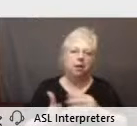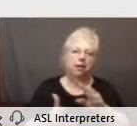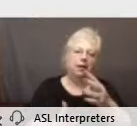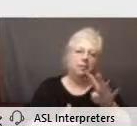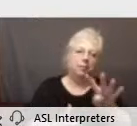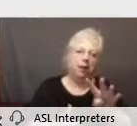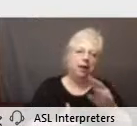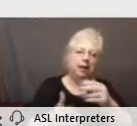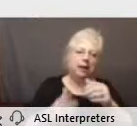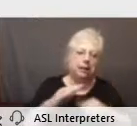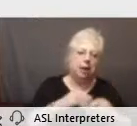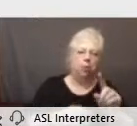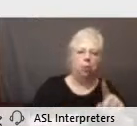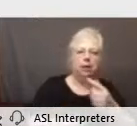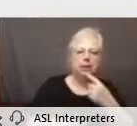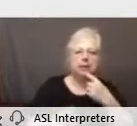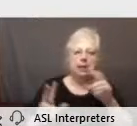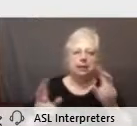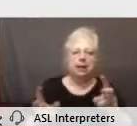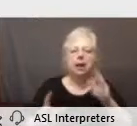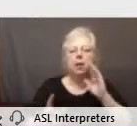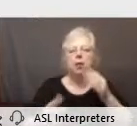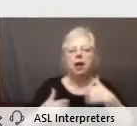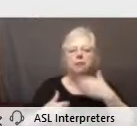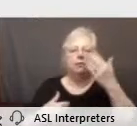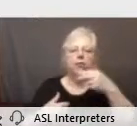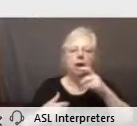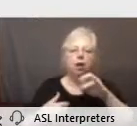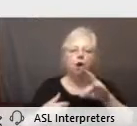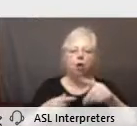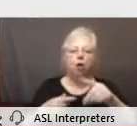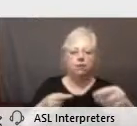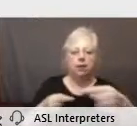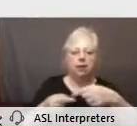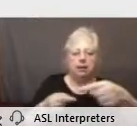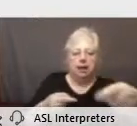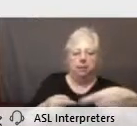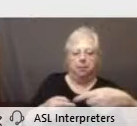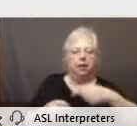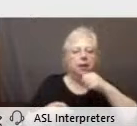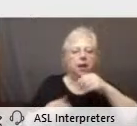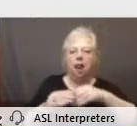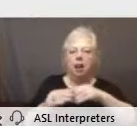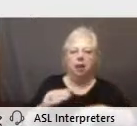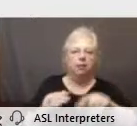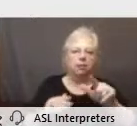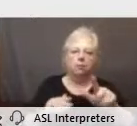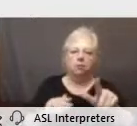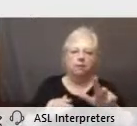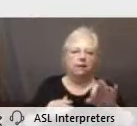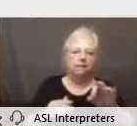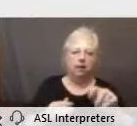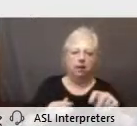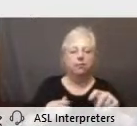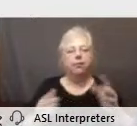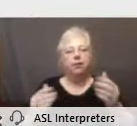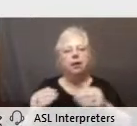1 states, there shall be a front yard having a depth of not less than 25 feet. Section